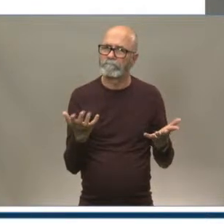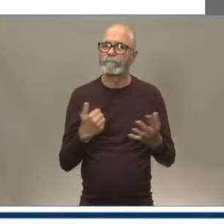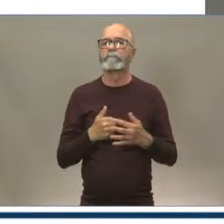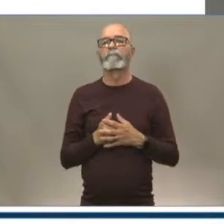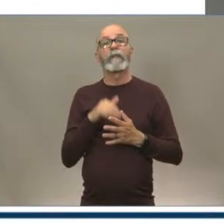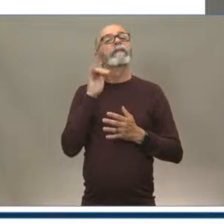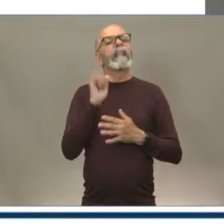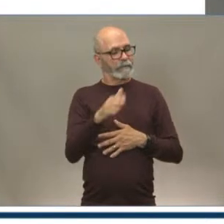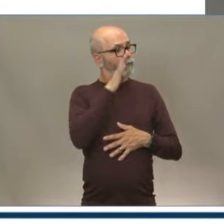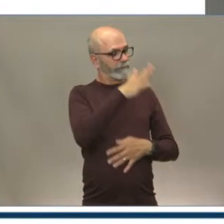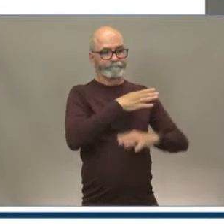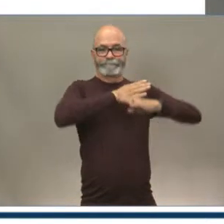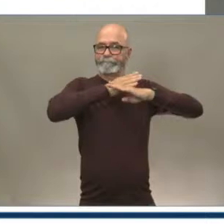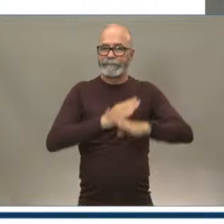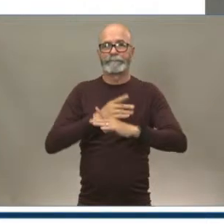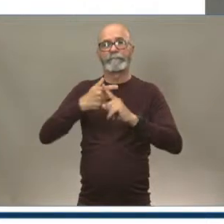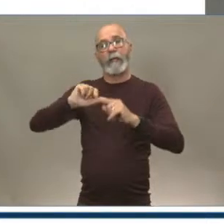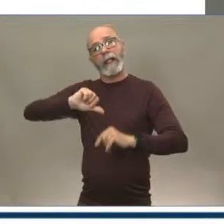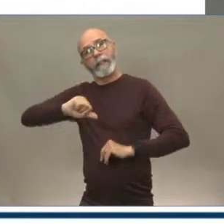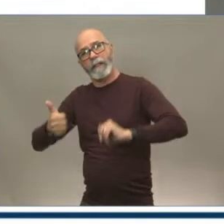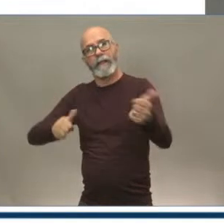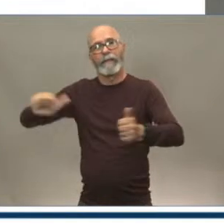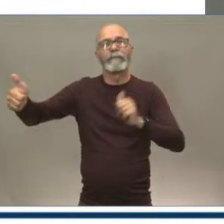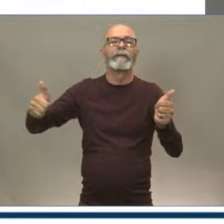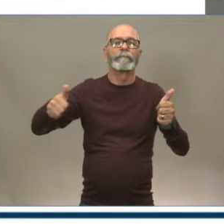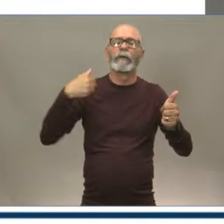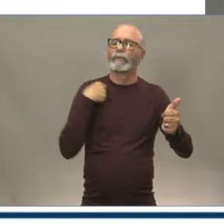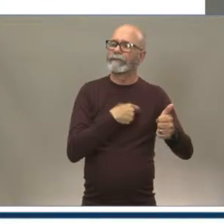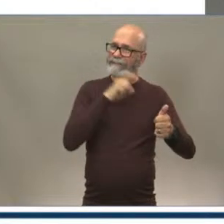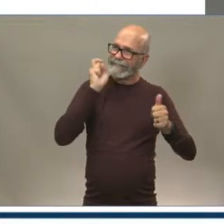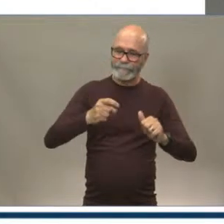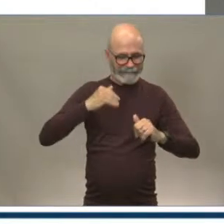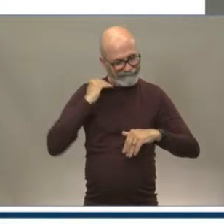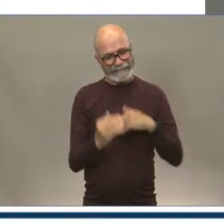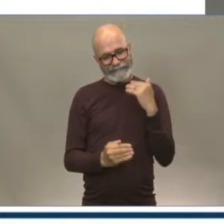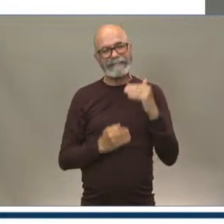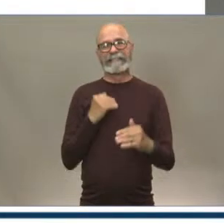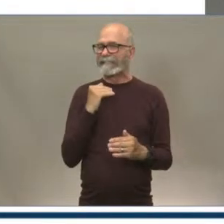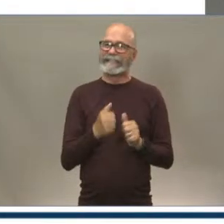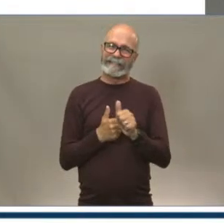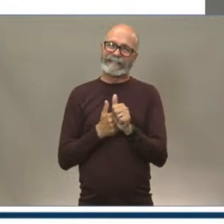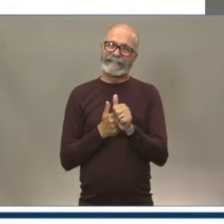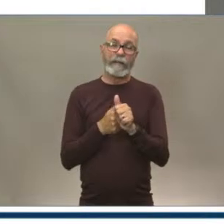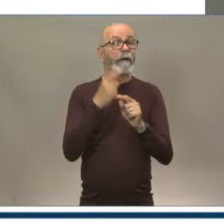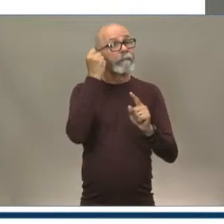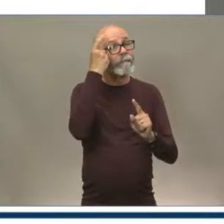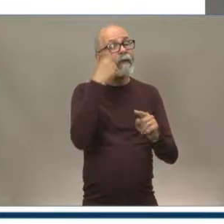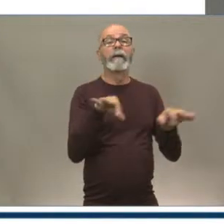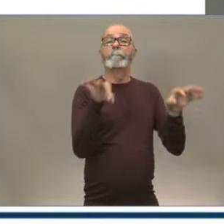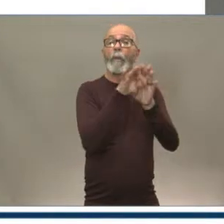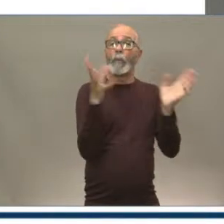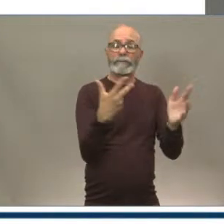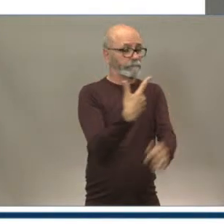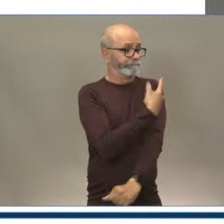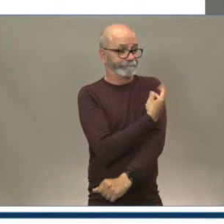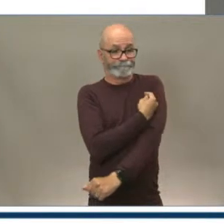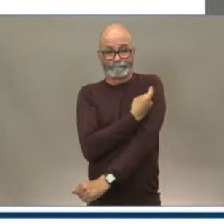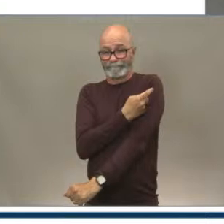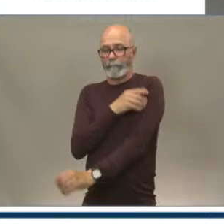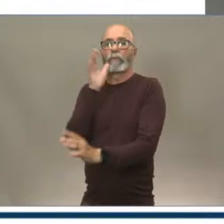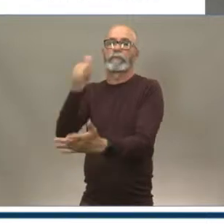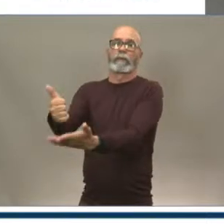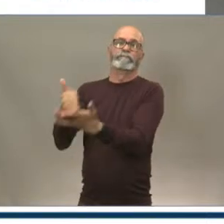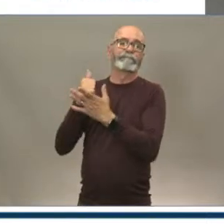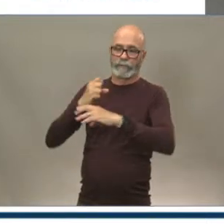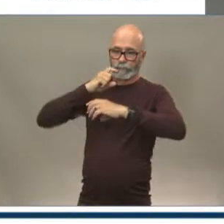protect us. That will allow us to get out of this, and our vaccine program builds the longer-term protection as we get into June and the